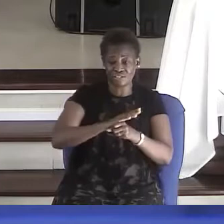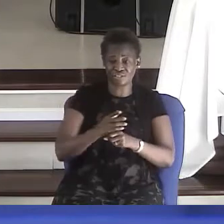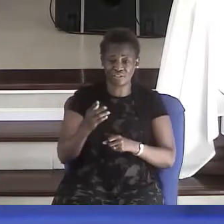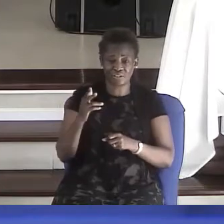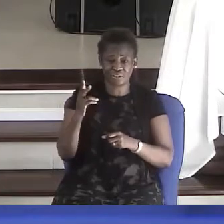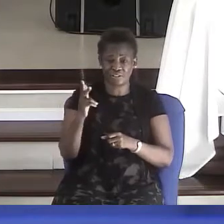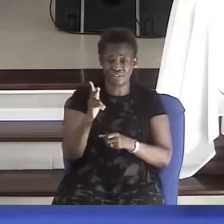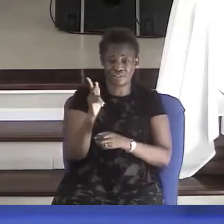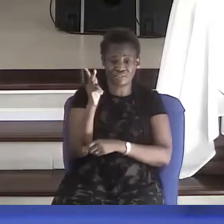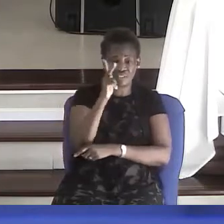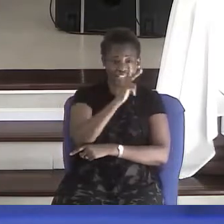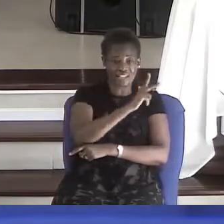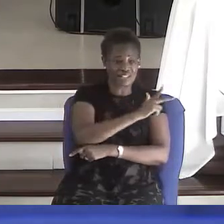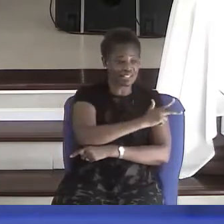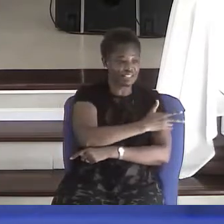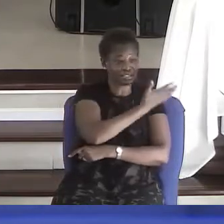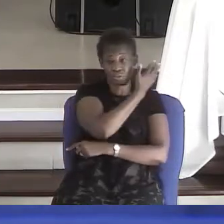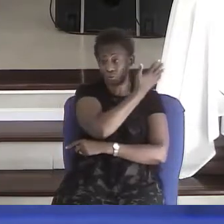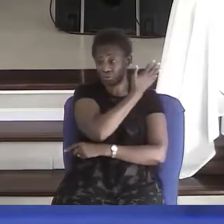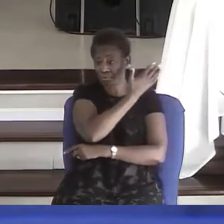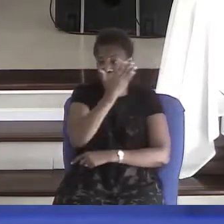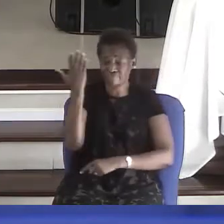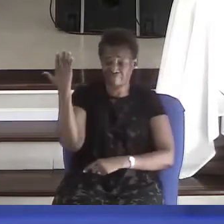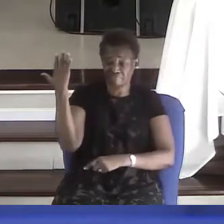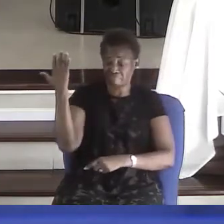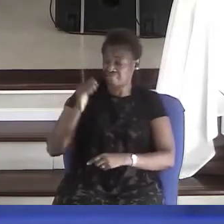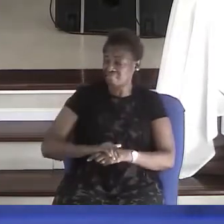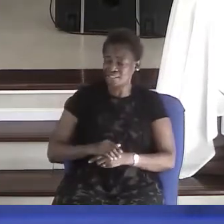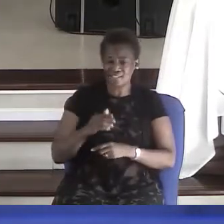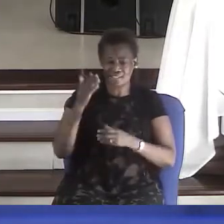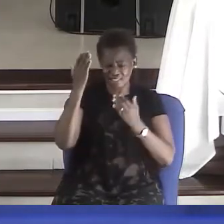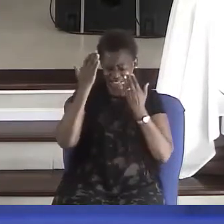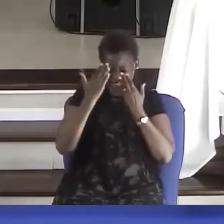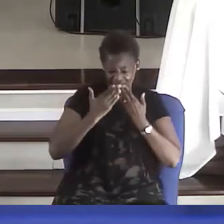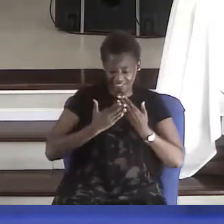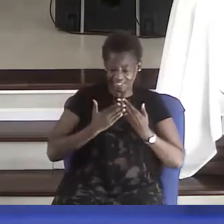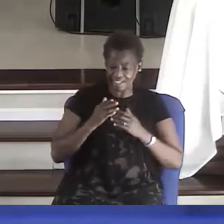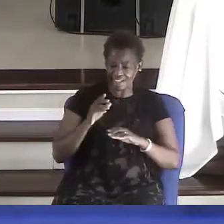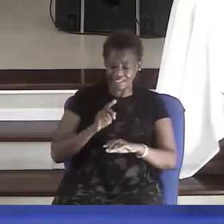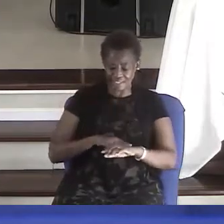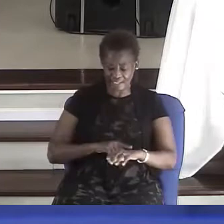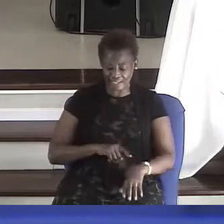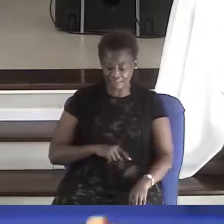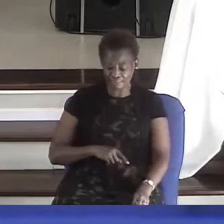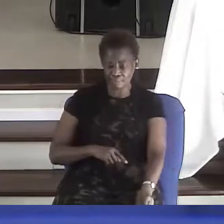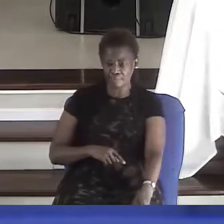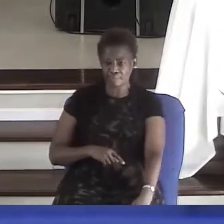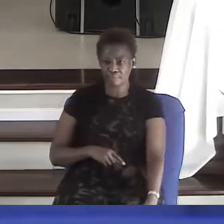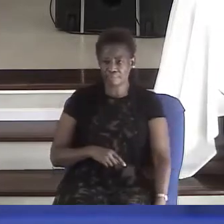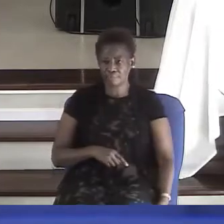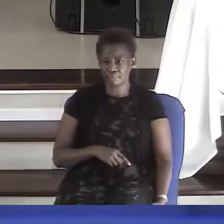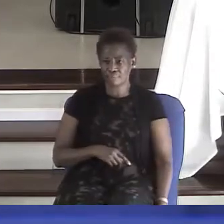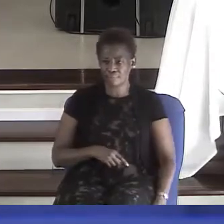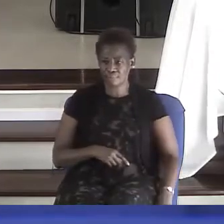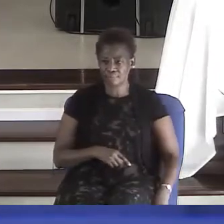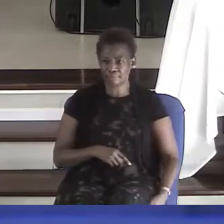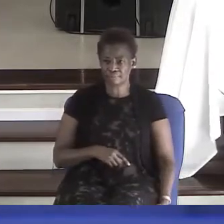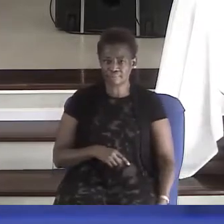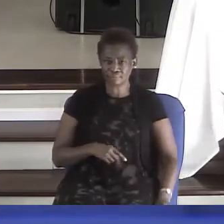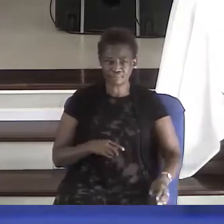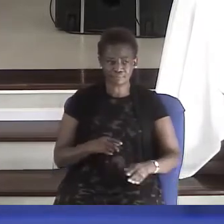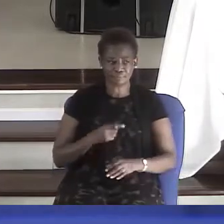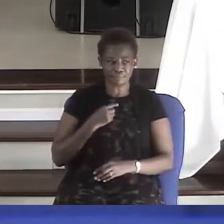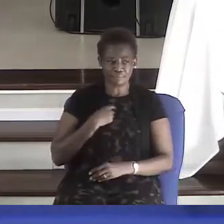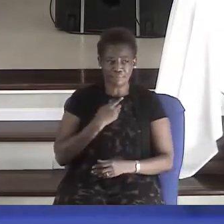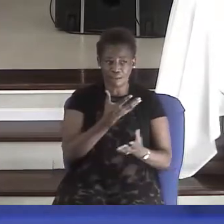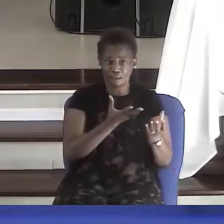ago. It's a sad time. It's a sad time. And I want to continue my counsel with you.